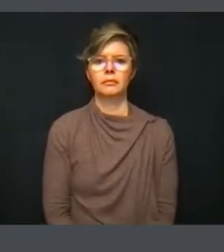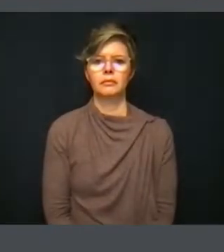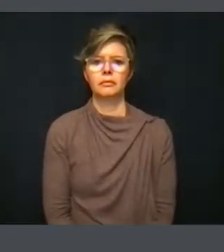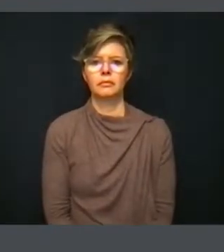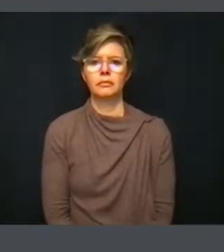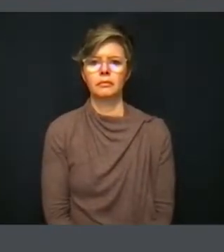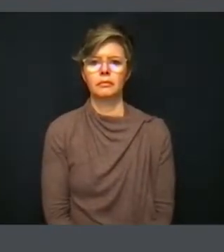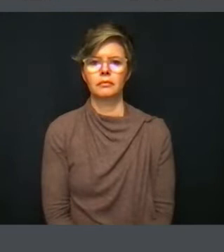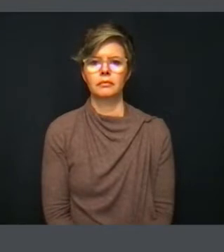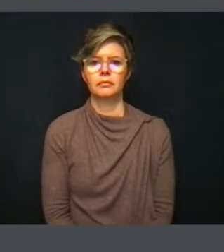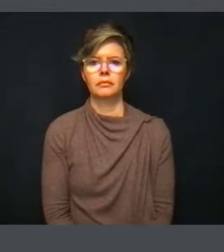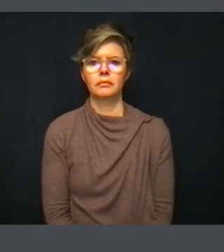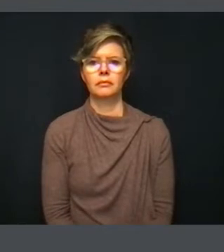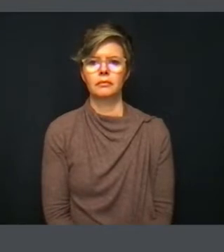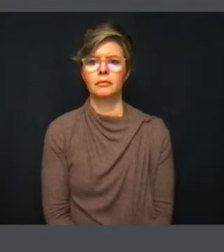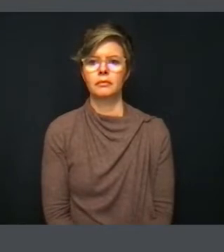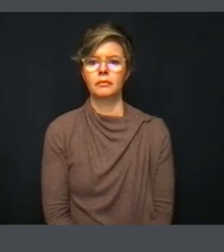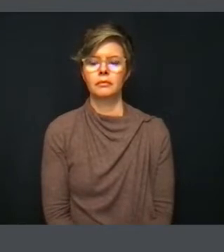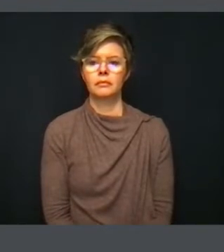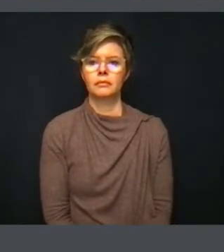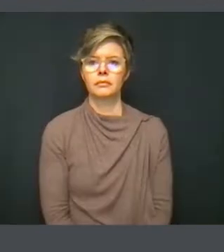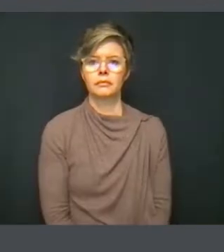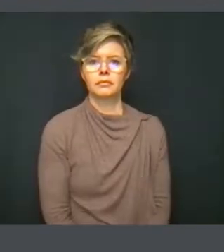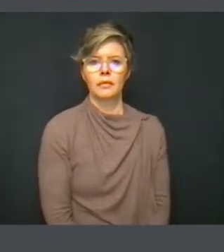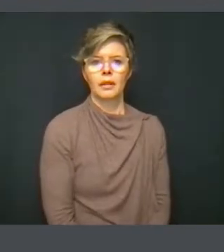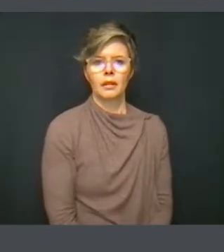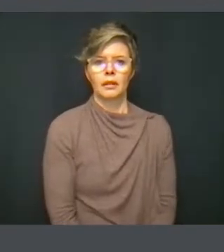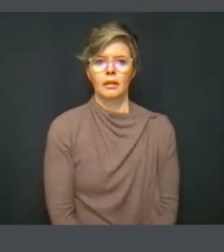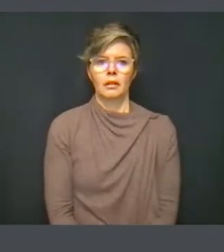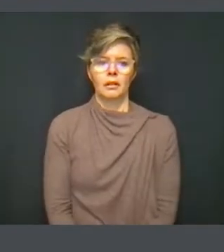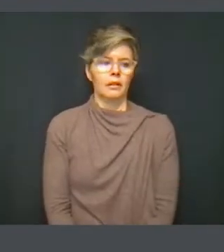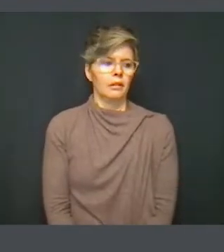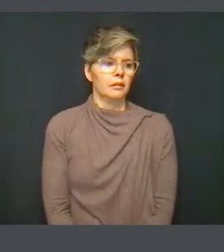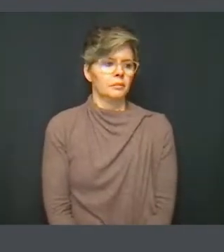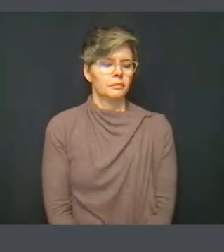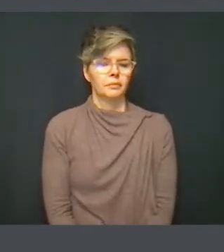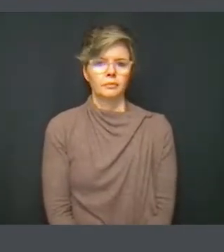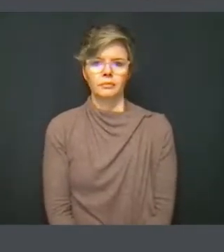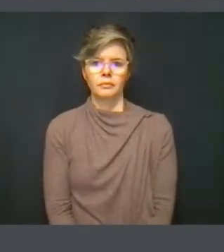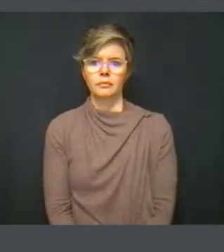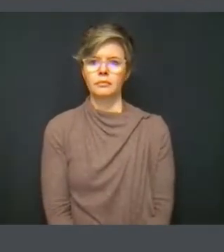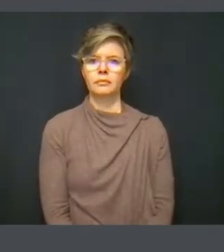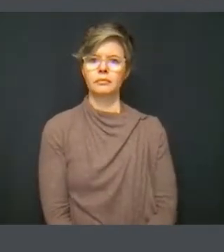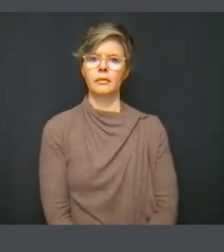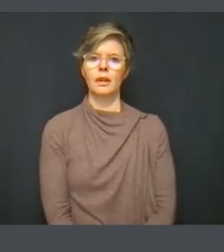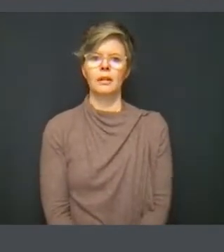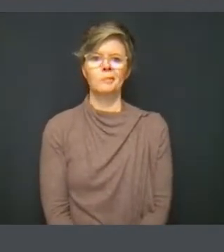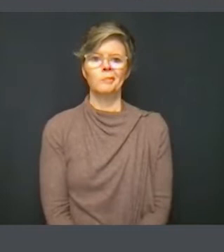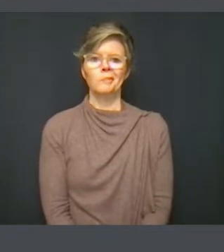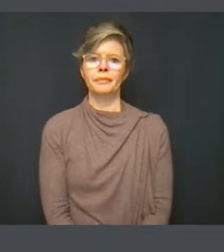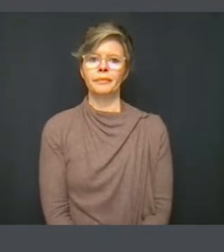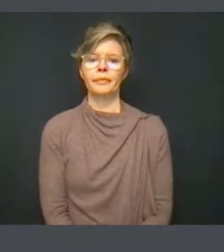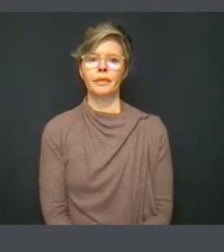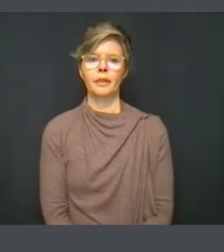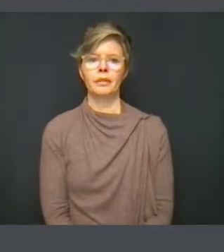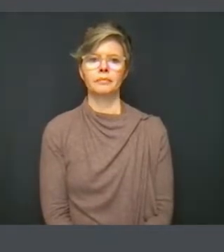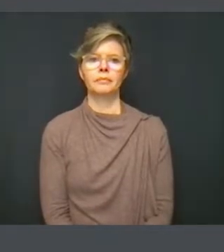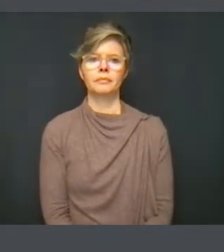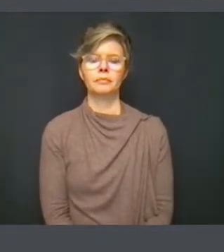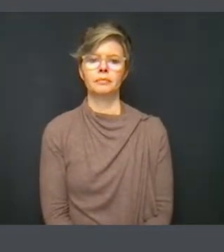just really want to know about vocabulary, these two are great. But if you want to know about speech sound production, if you want to know about morphosyntax,